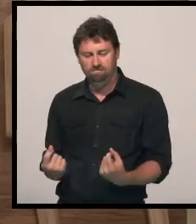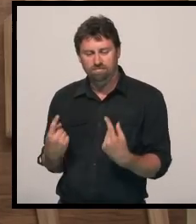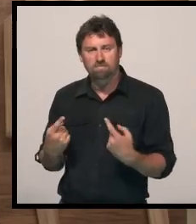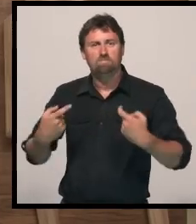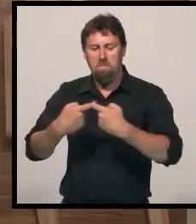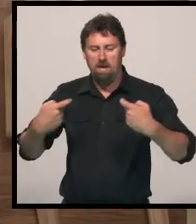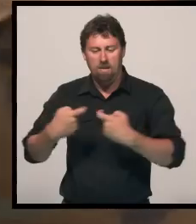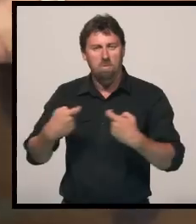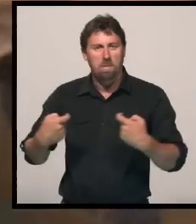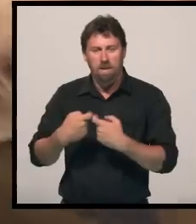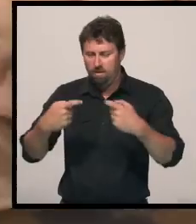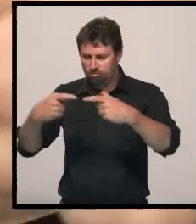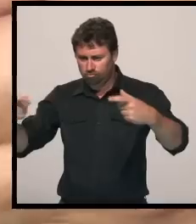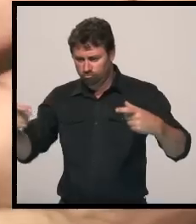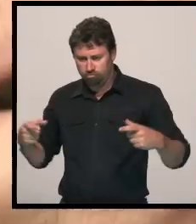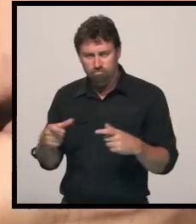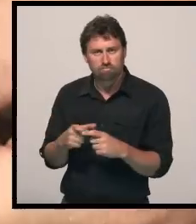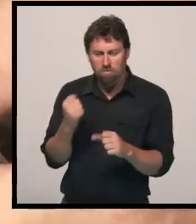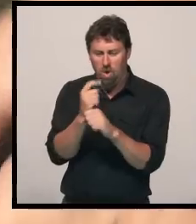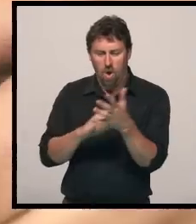glue it up,